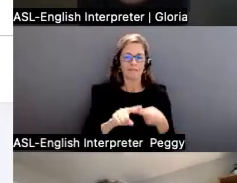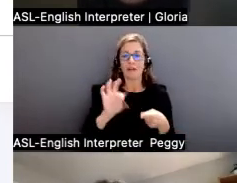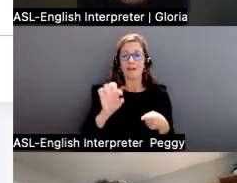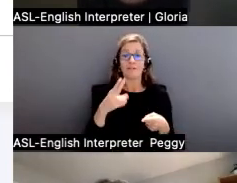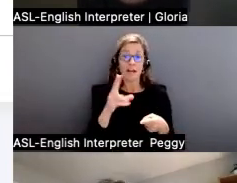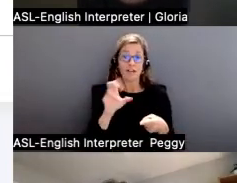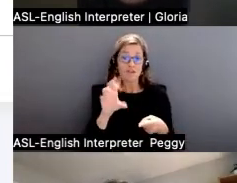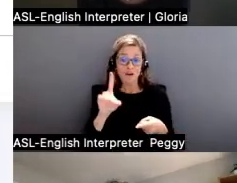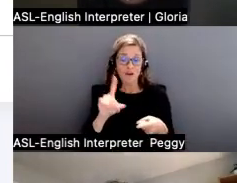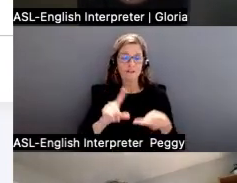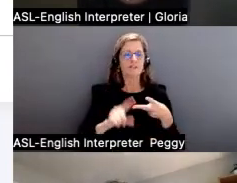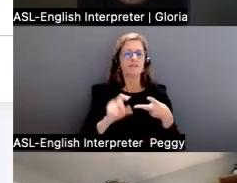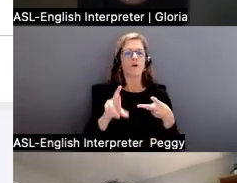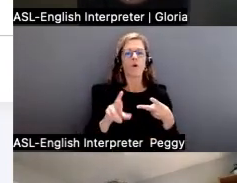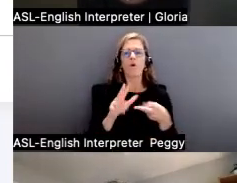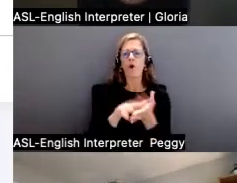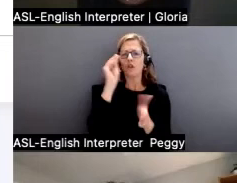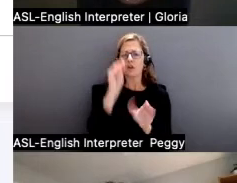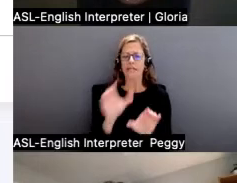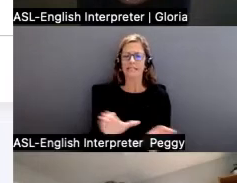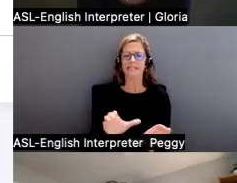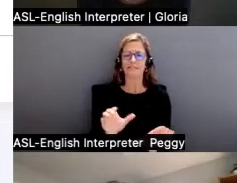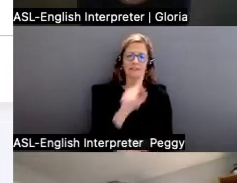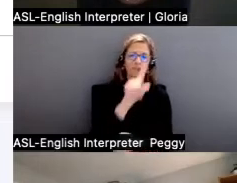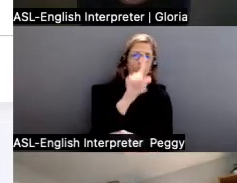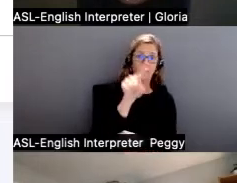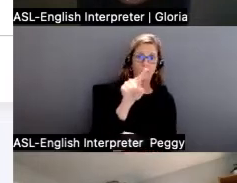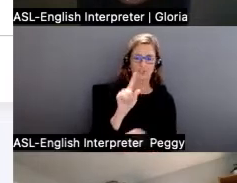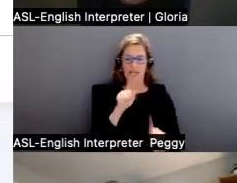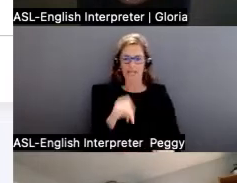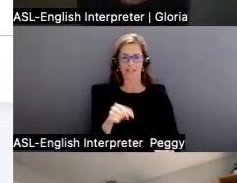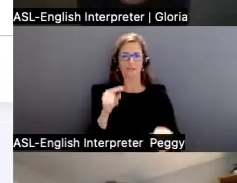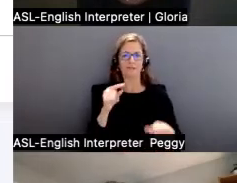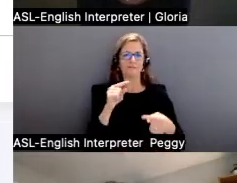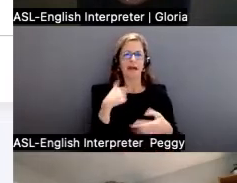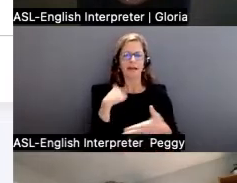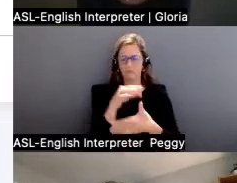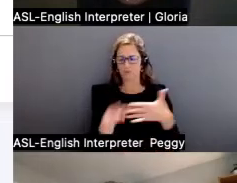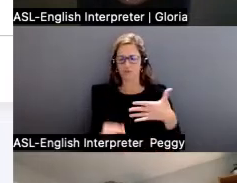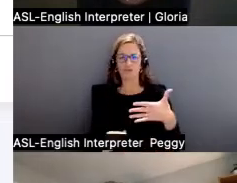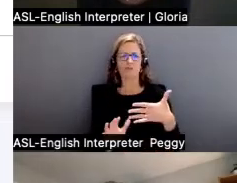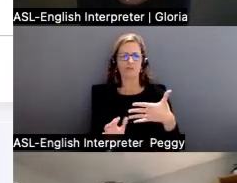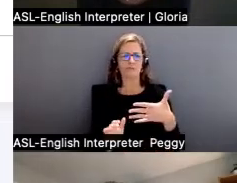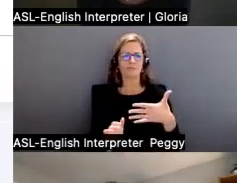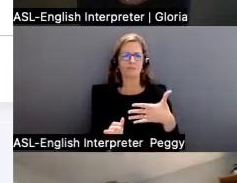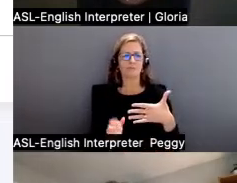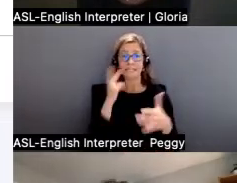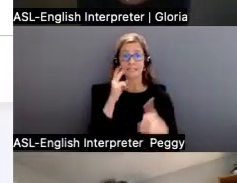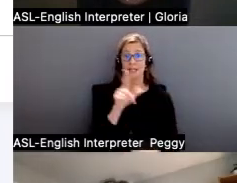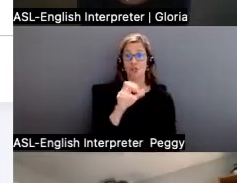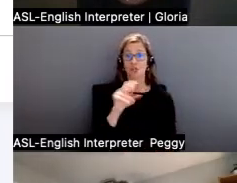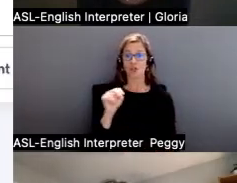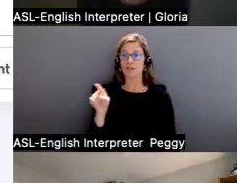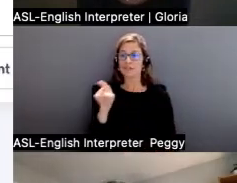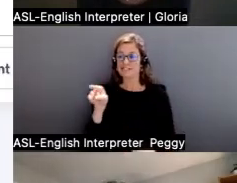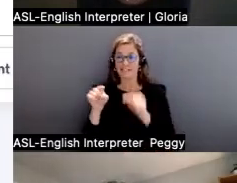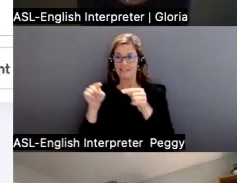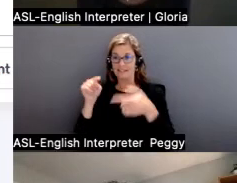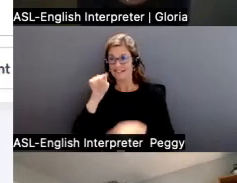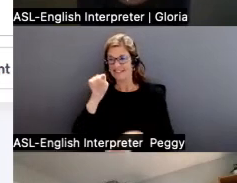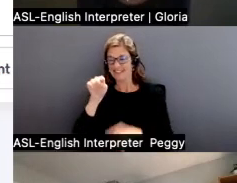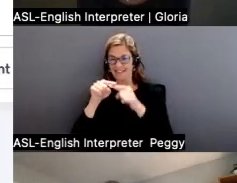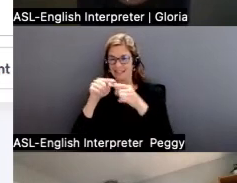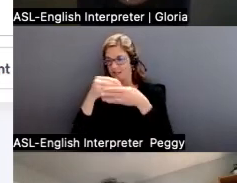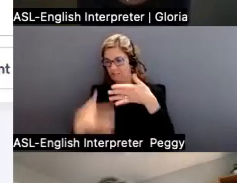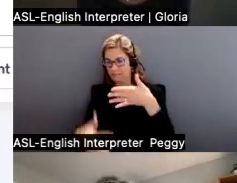with questions and answers. If I continue to the other options, under learn, I was also having a test option that I can